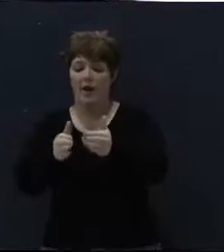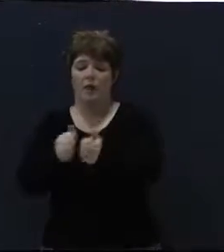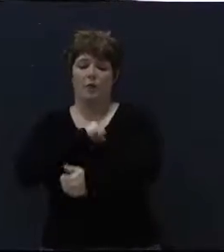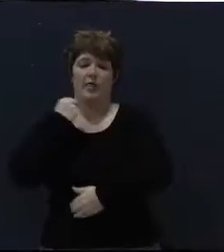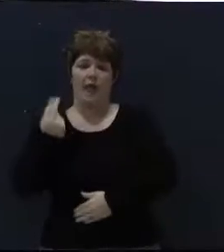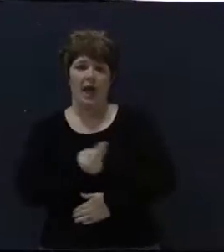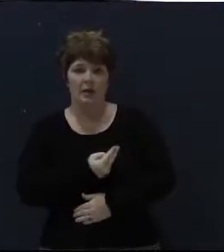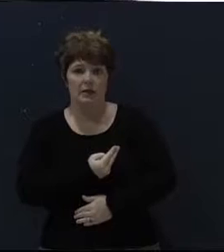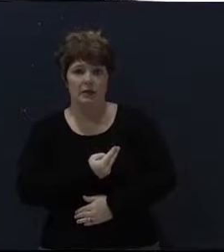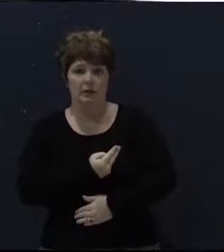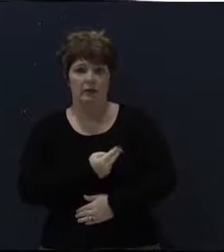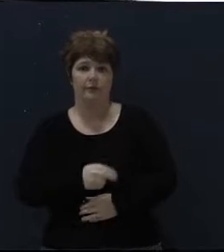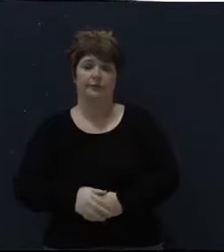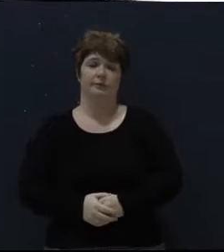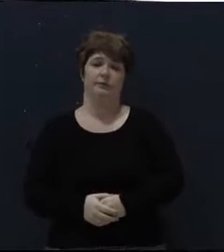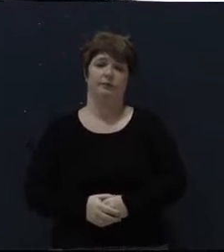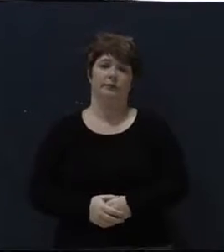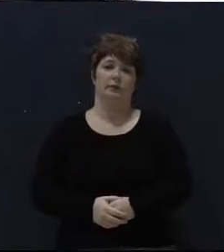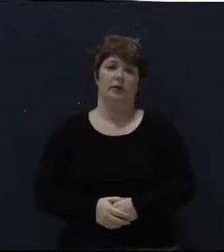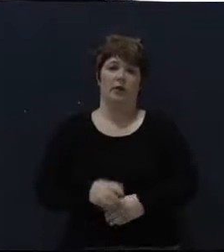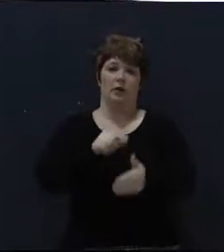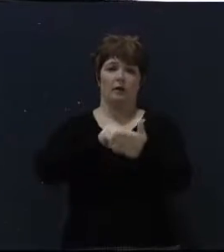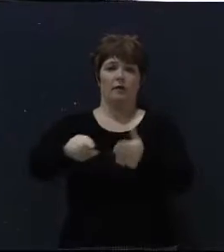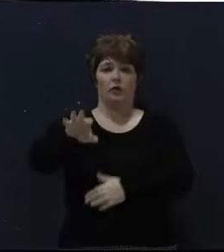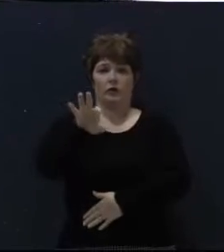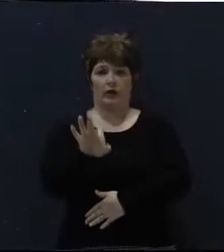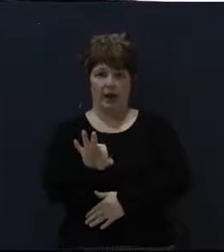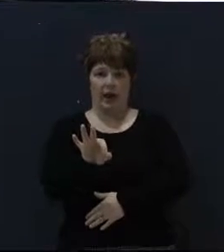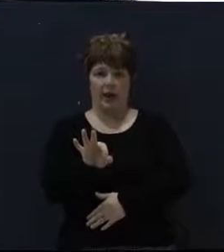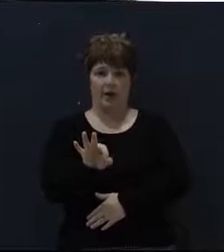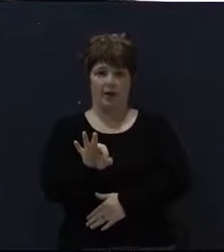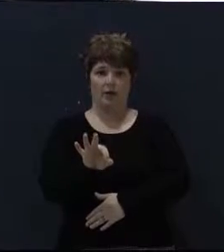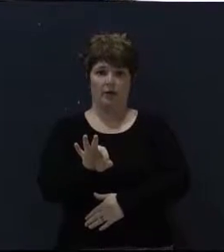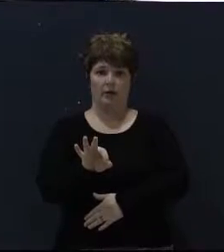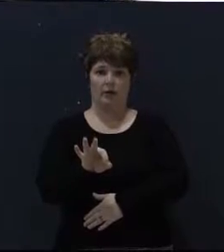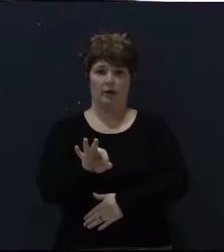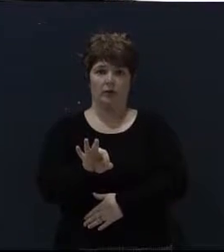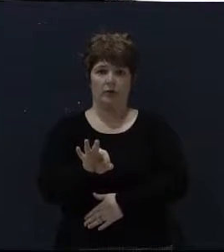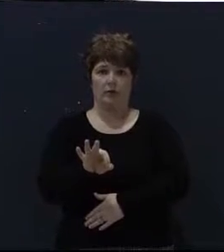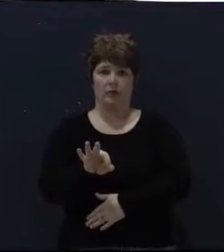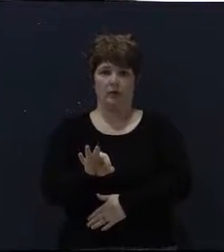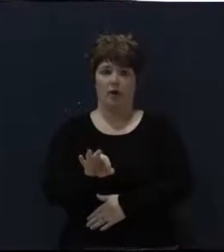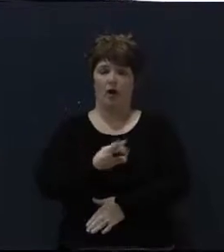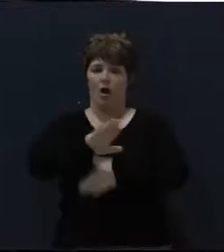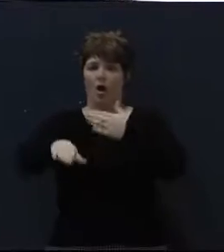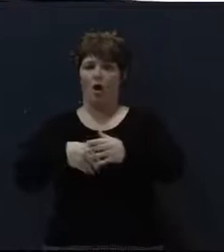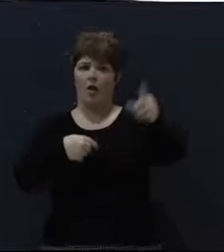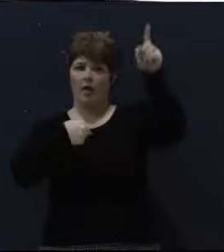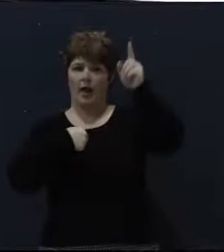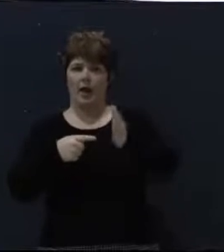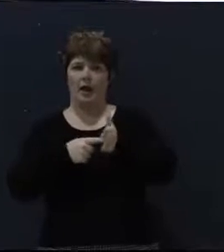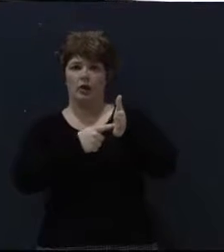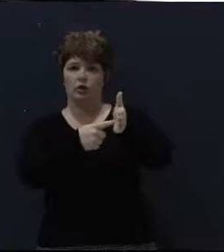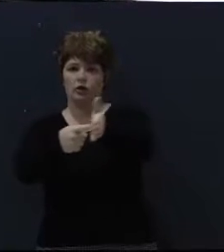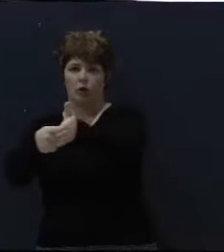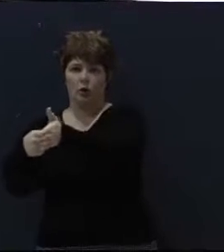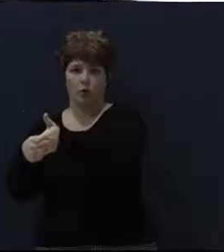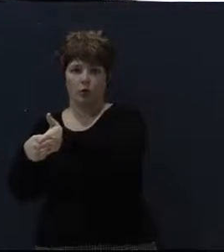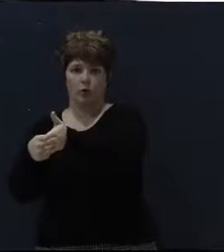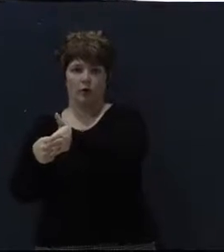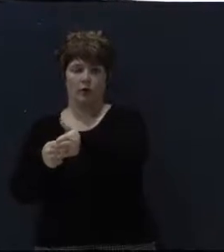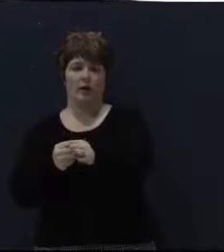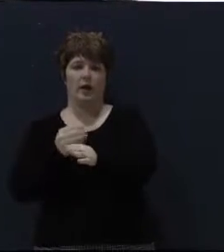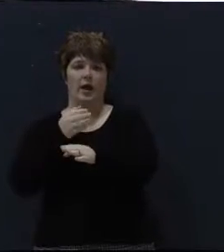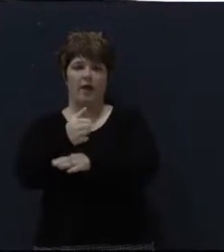there. And then look at verse number 9. According to all that I show thee, after the pattern of